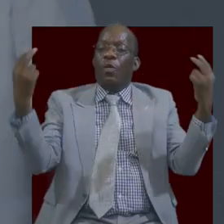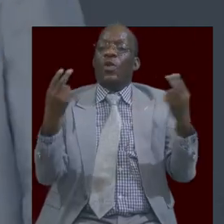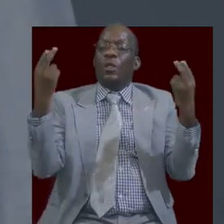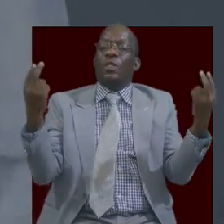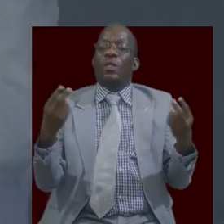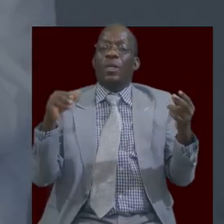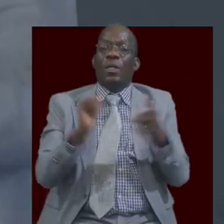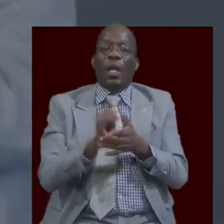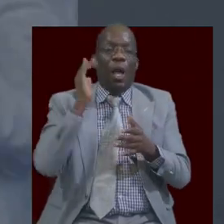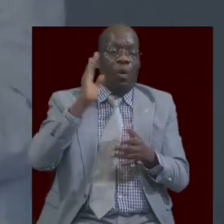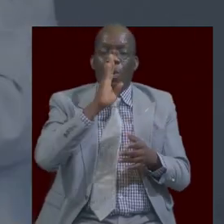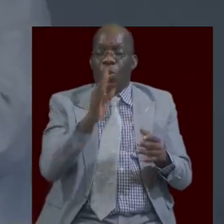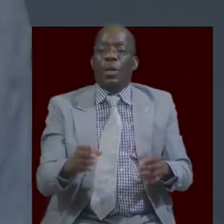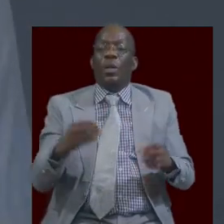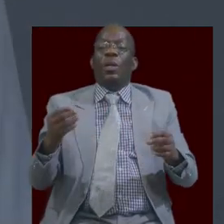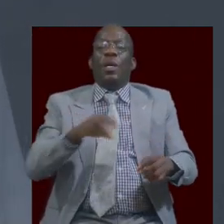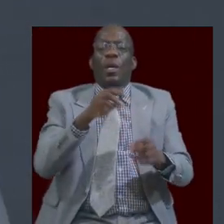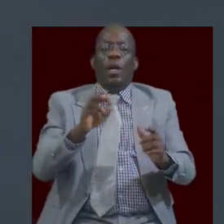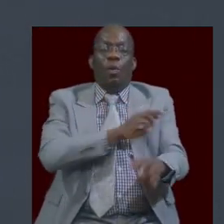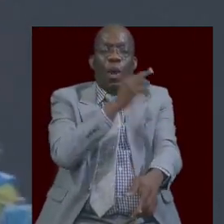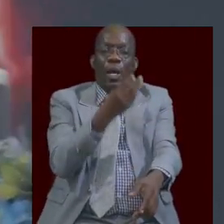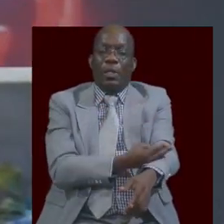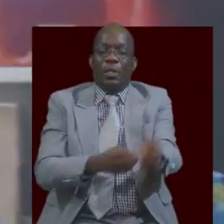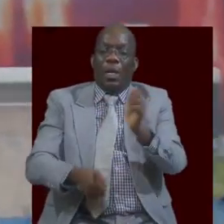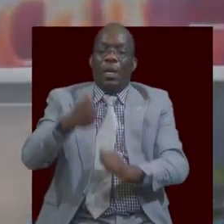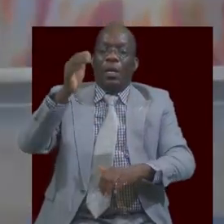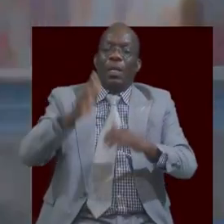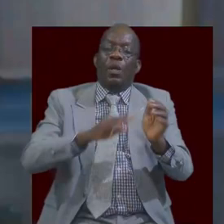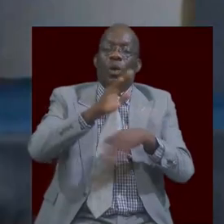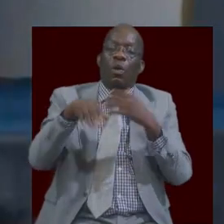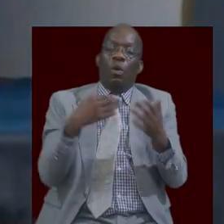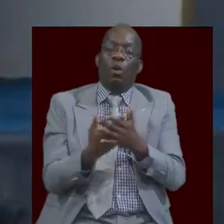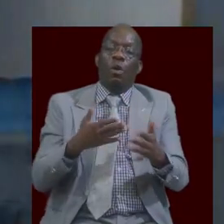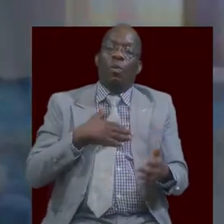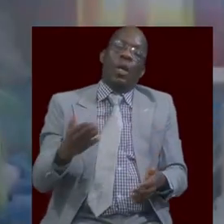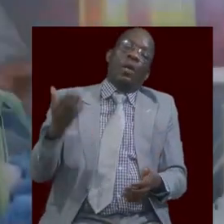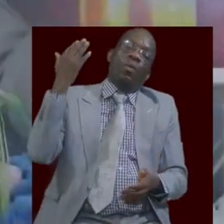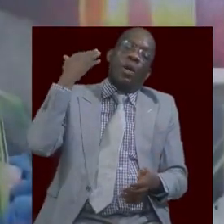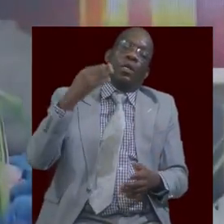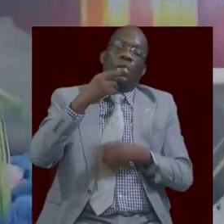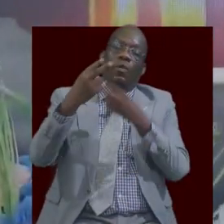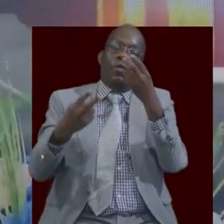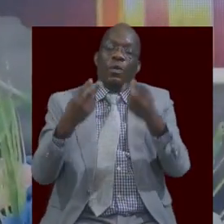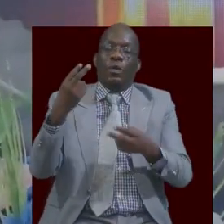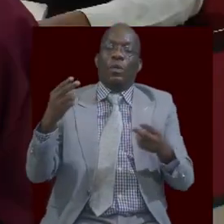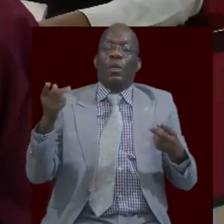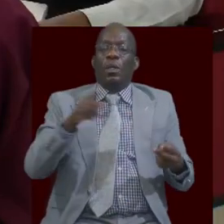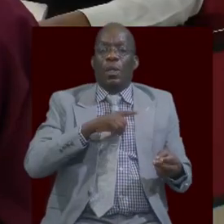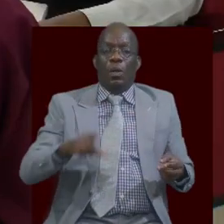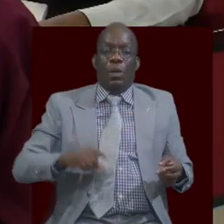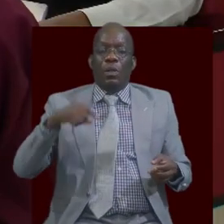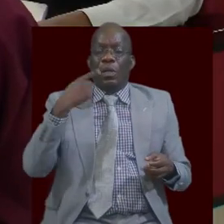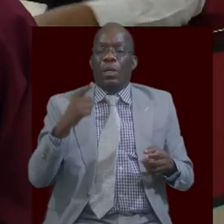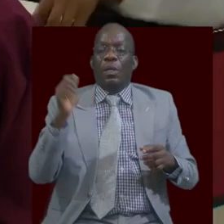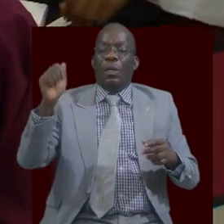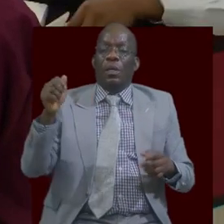the victories I ever had. And the Lord said yes to him. The Lord is saying yes to you